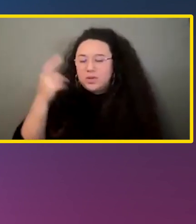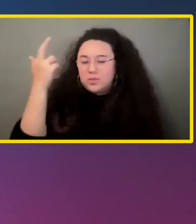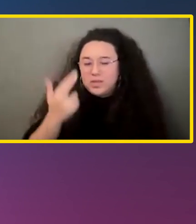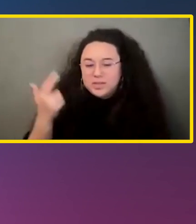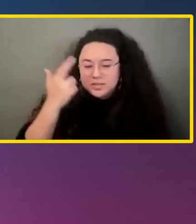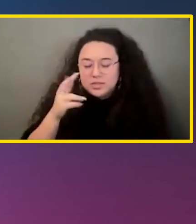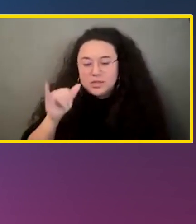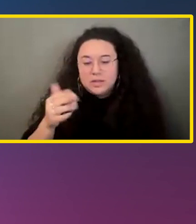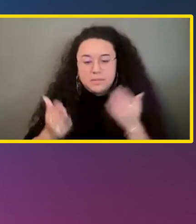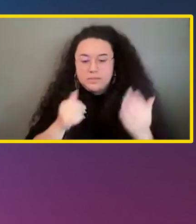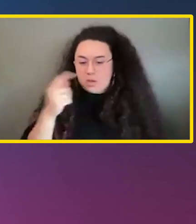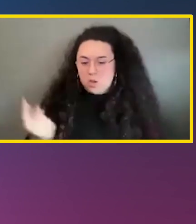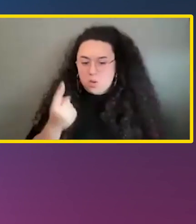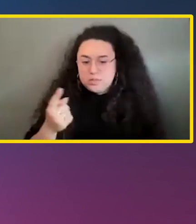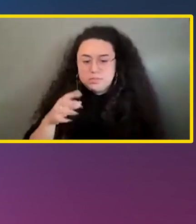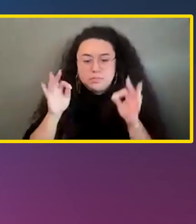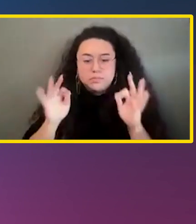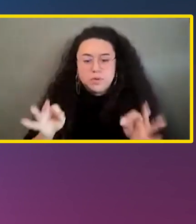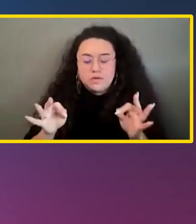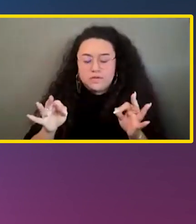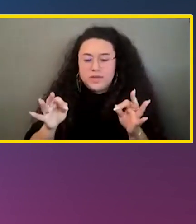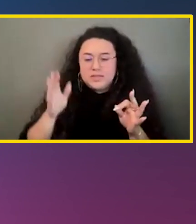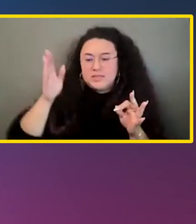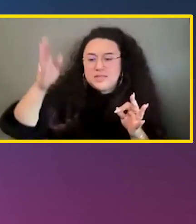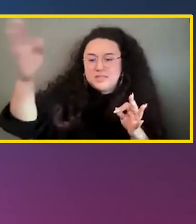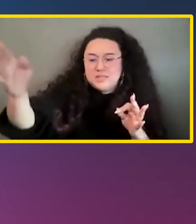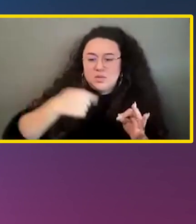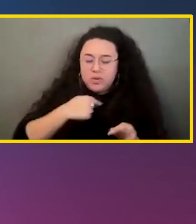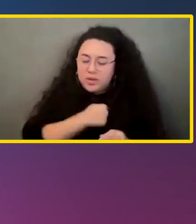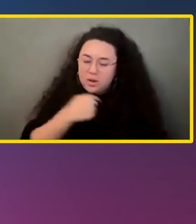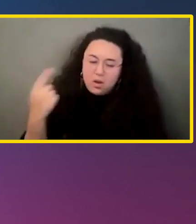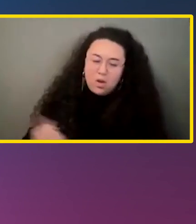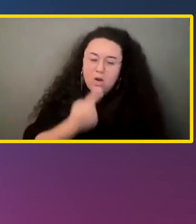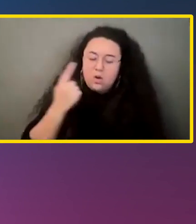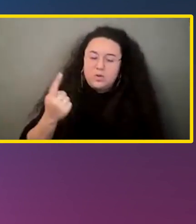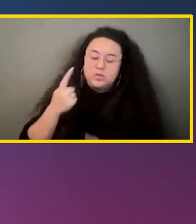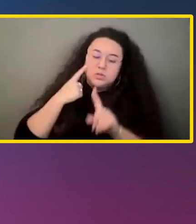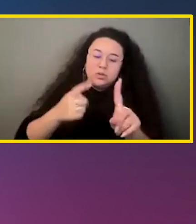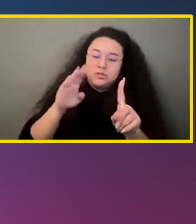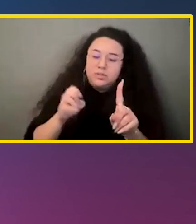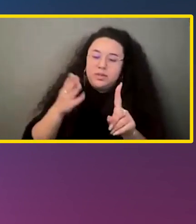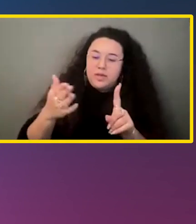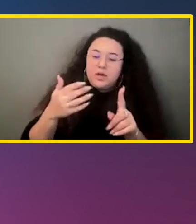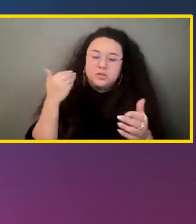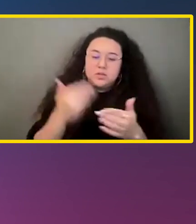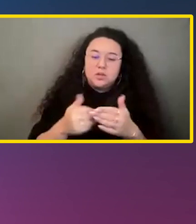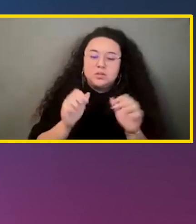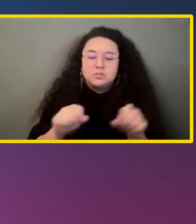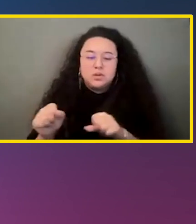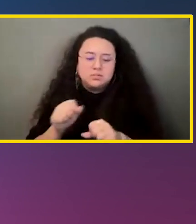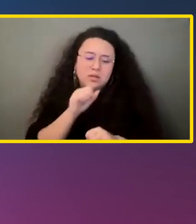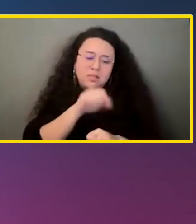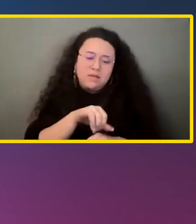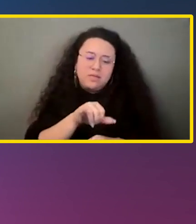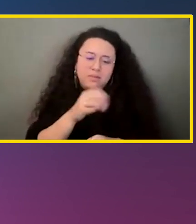that maybe it's not always this perfect destination, but we're always striving to be there as close to possible. I love that. That's